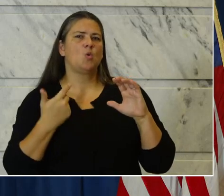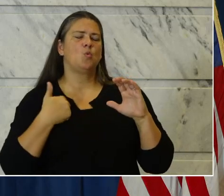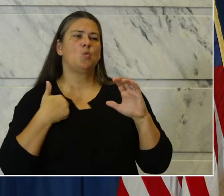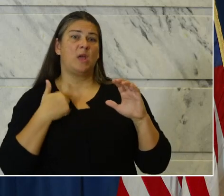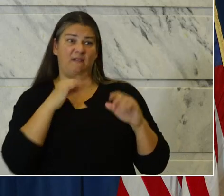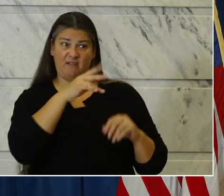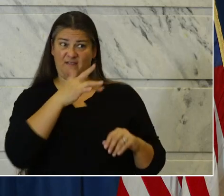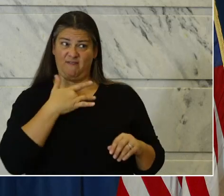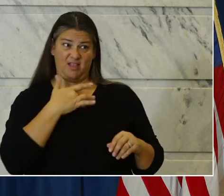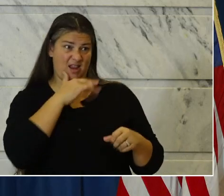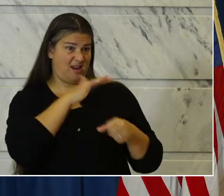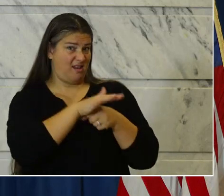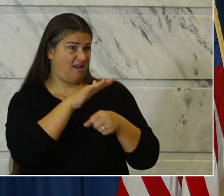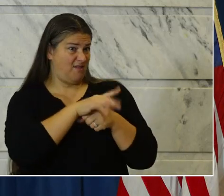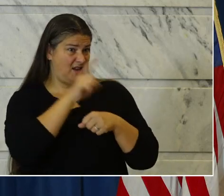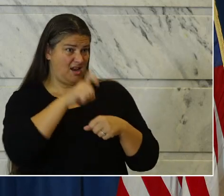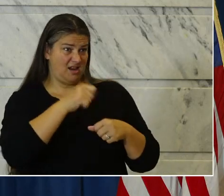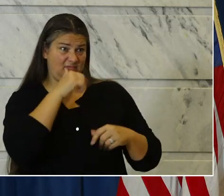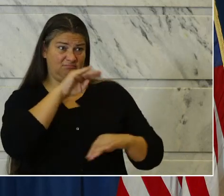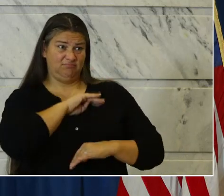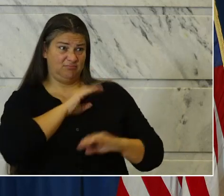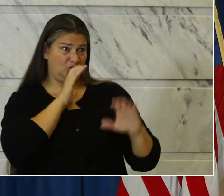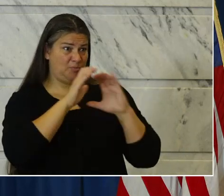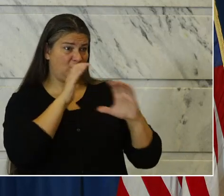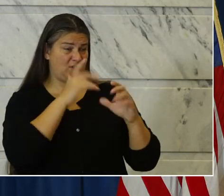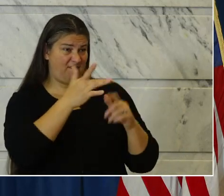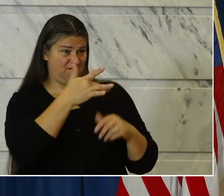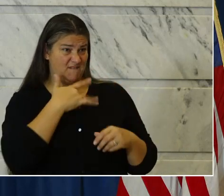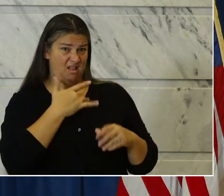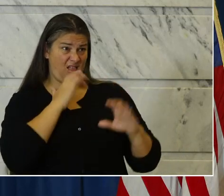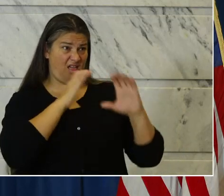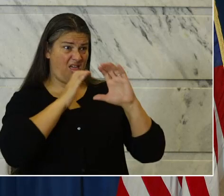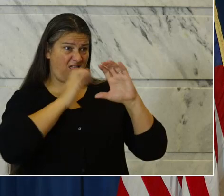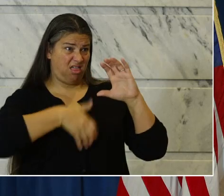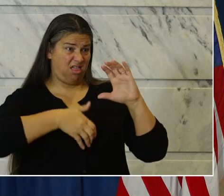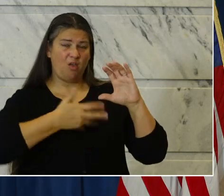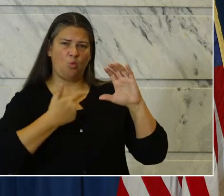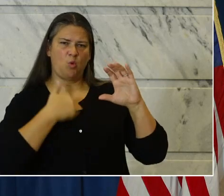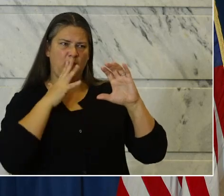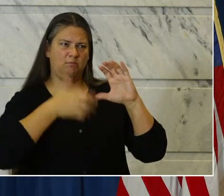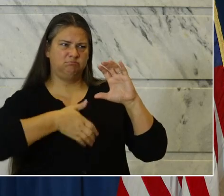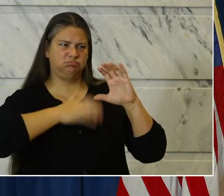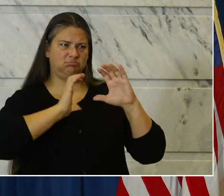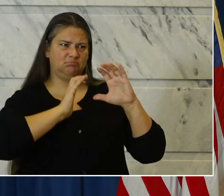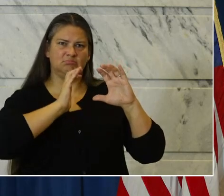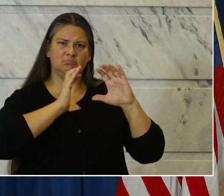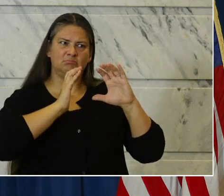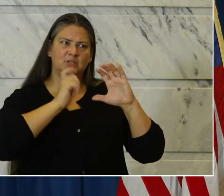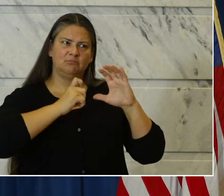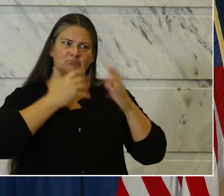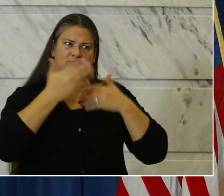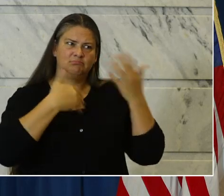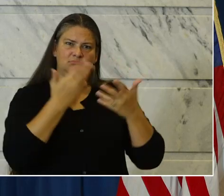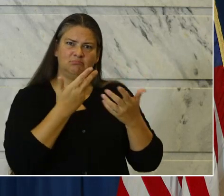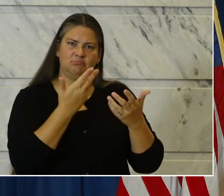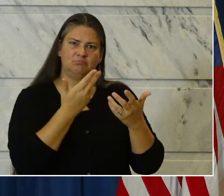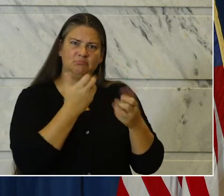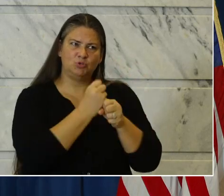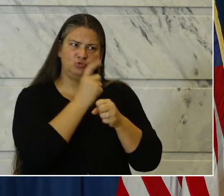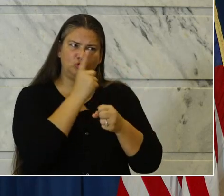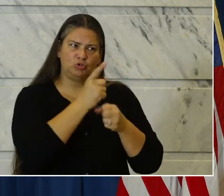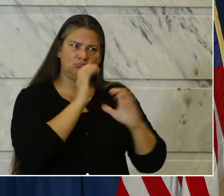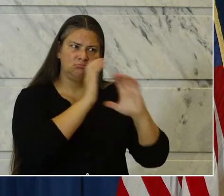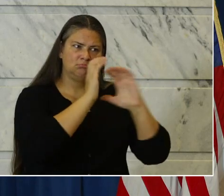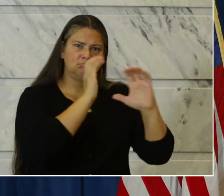enough, and we need to. This is new for us too, and we ought to step up and set that example.